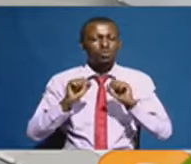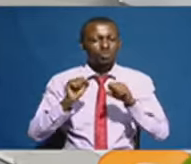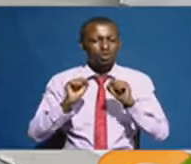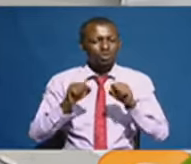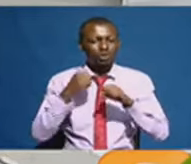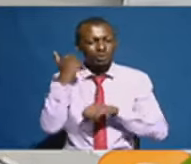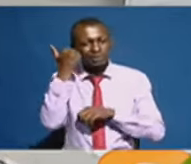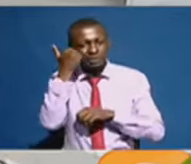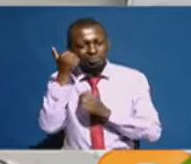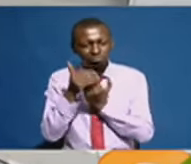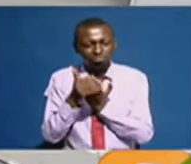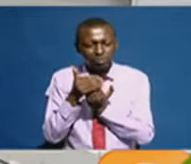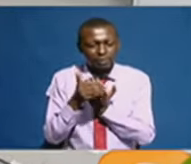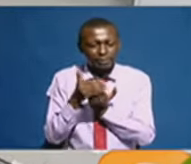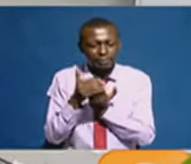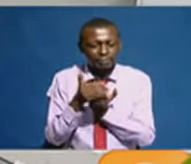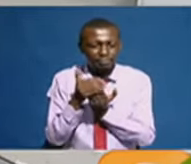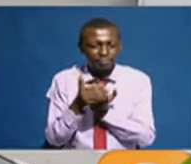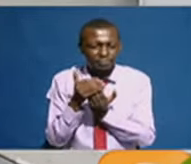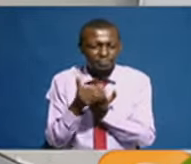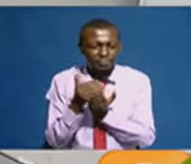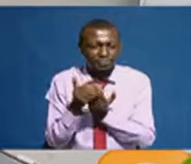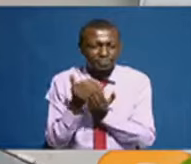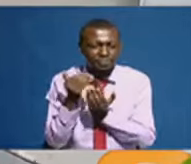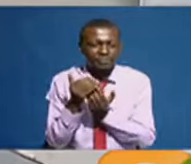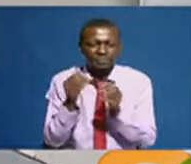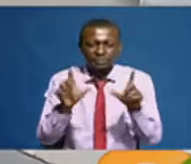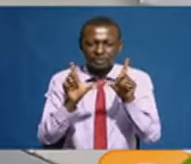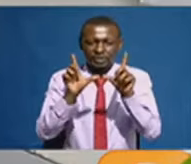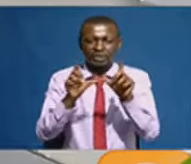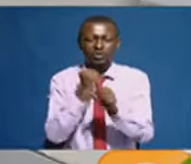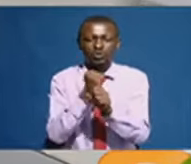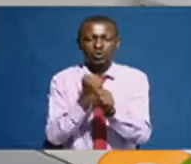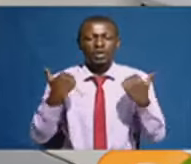wagonjwa, and then mwashughulikie. They have a provincial license and they